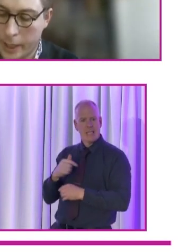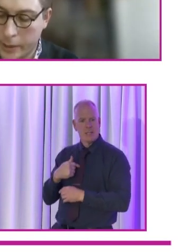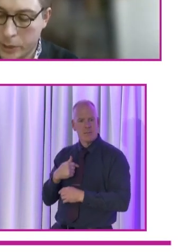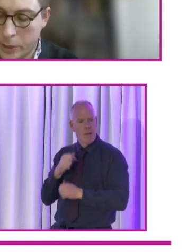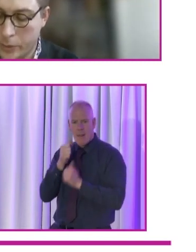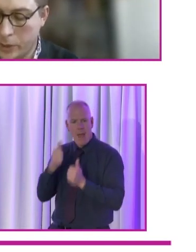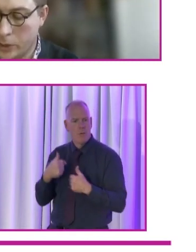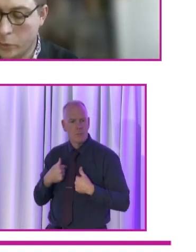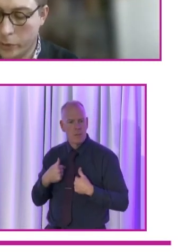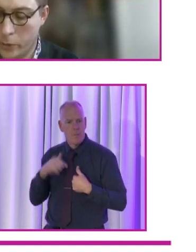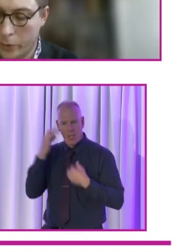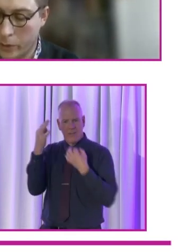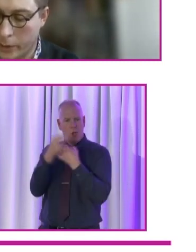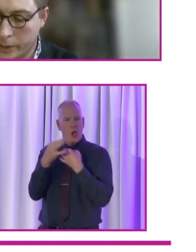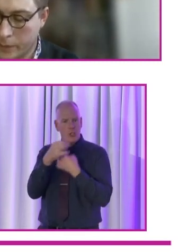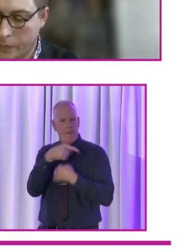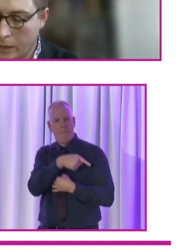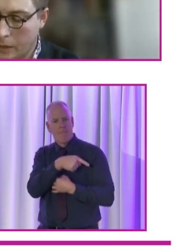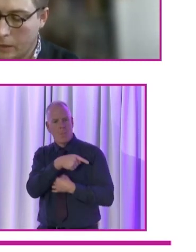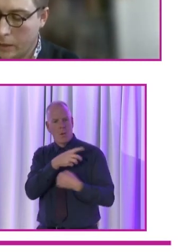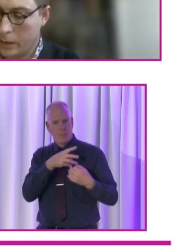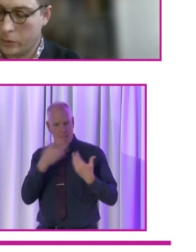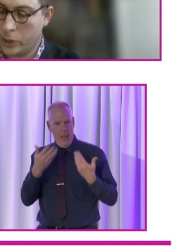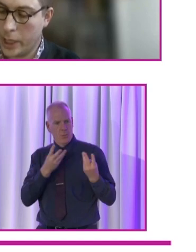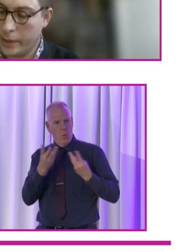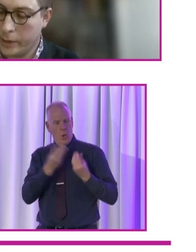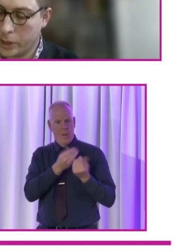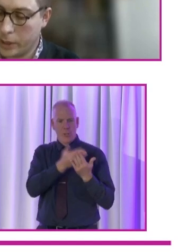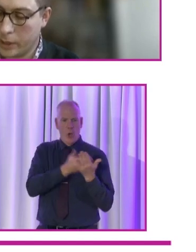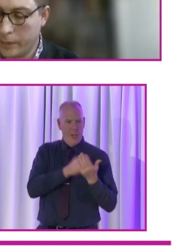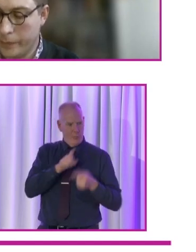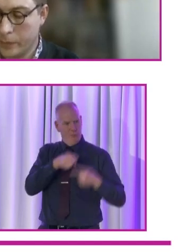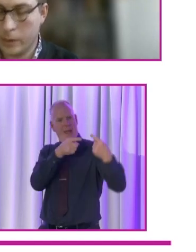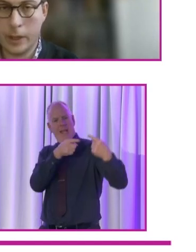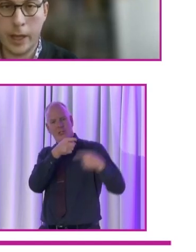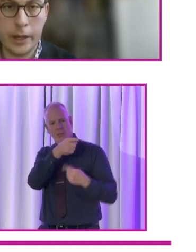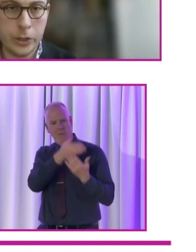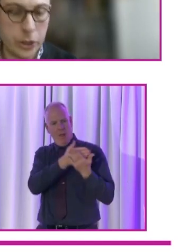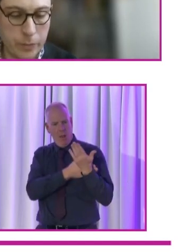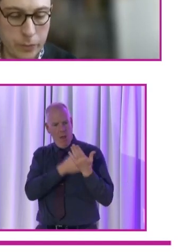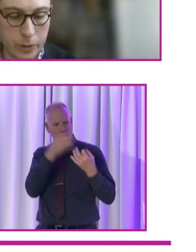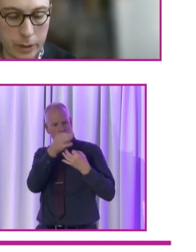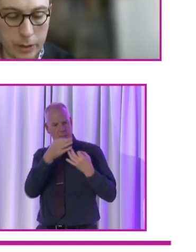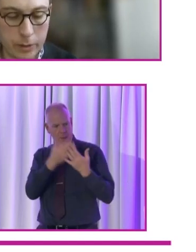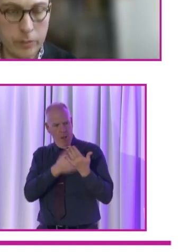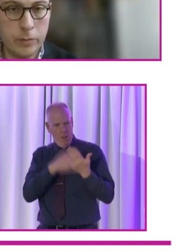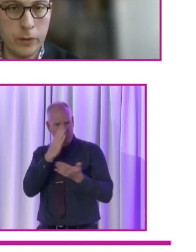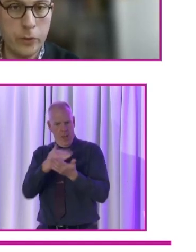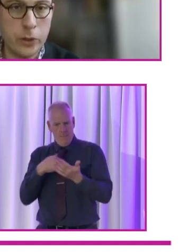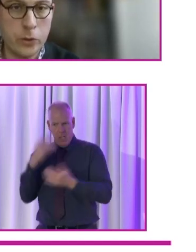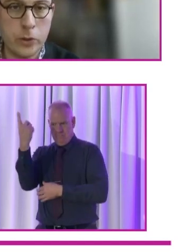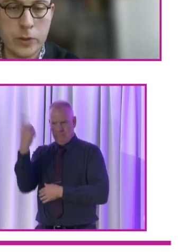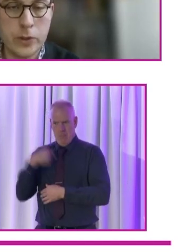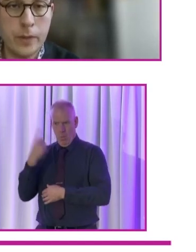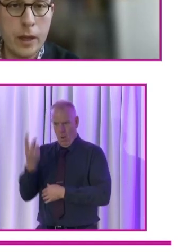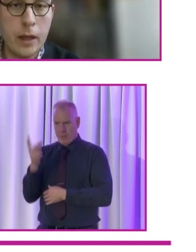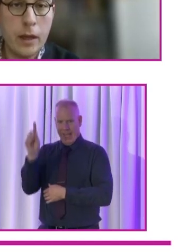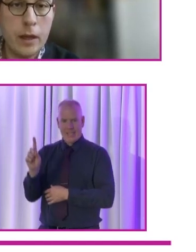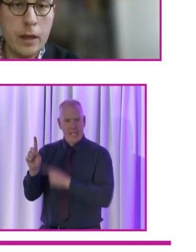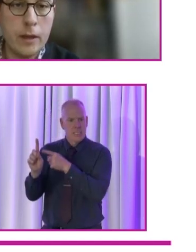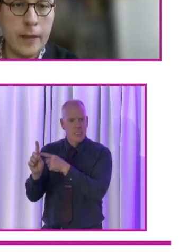he's under guardianship and he's working with lawyers to challenge the guardianship before the